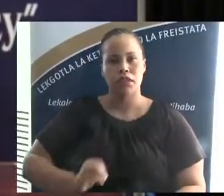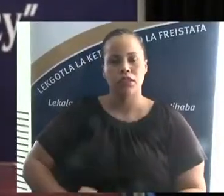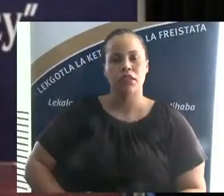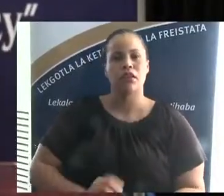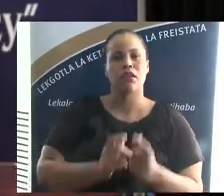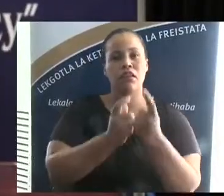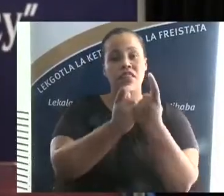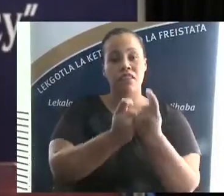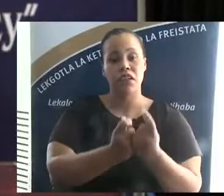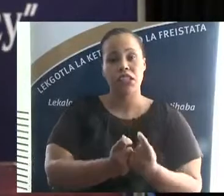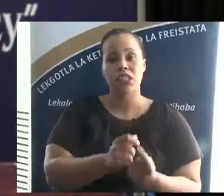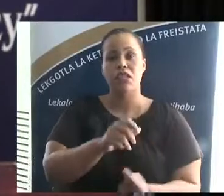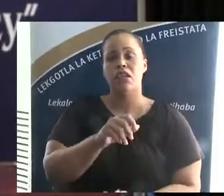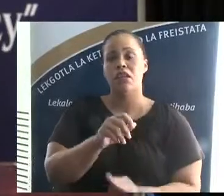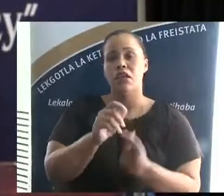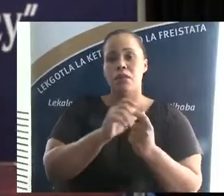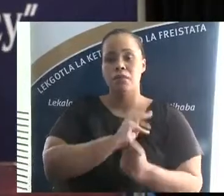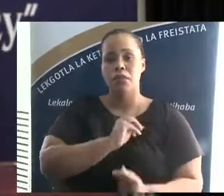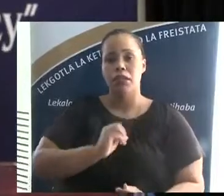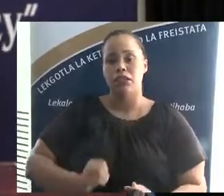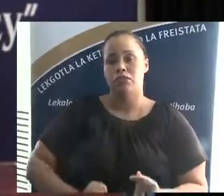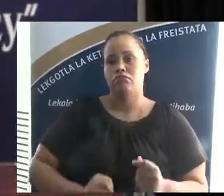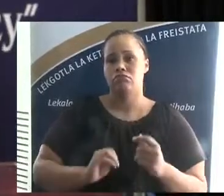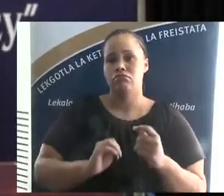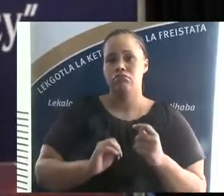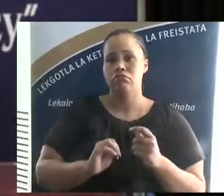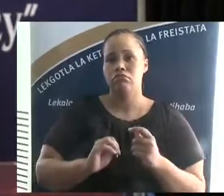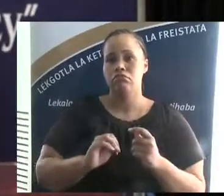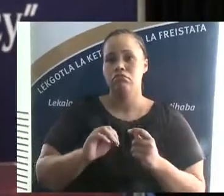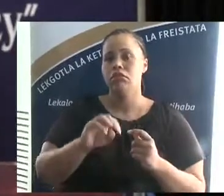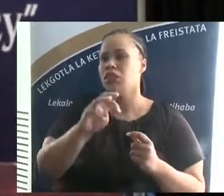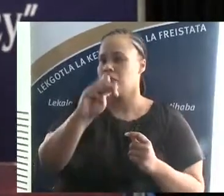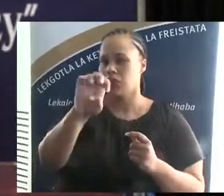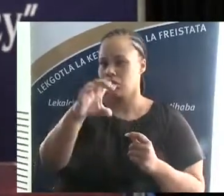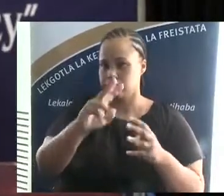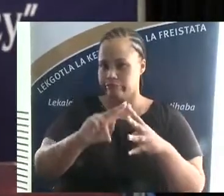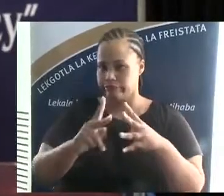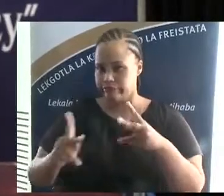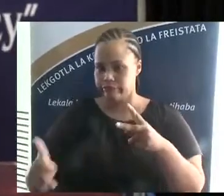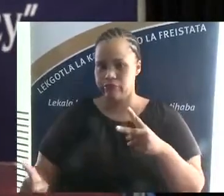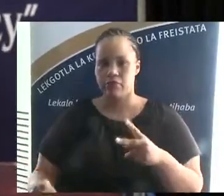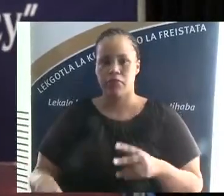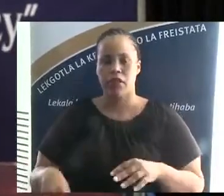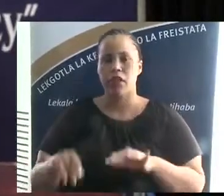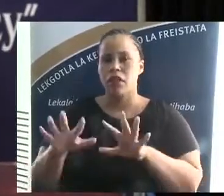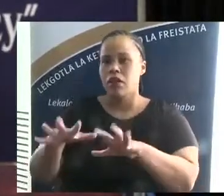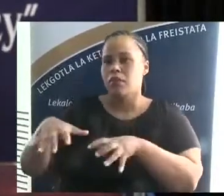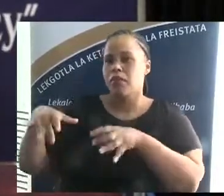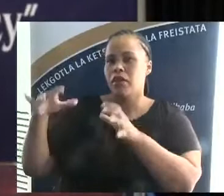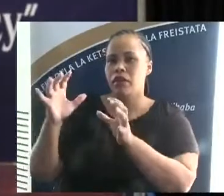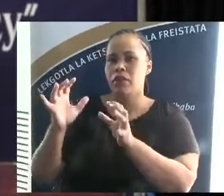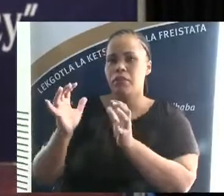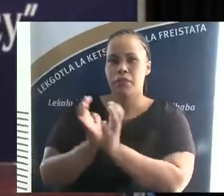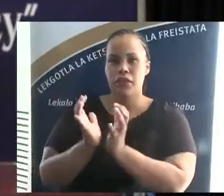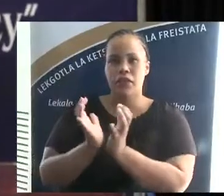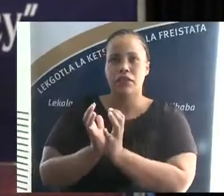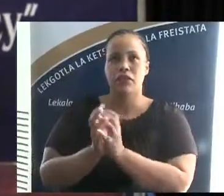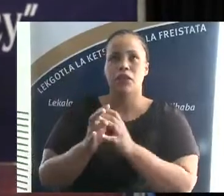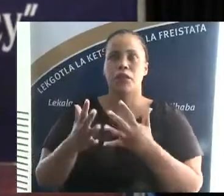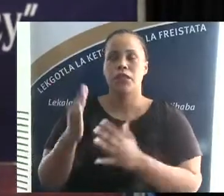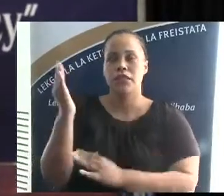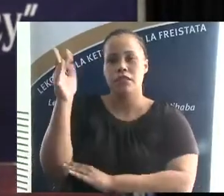all MSCs and relevant officials, and cabinet meetings. Madam Speaker, there are many